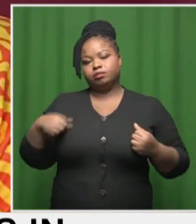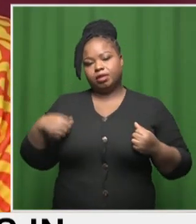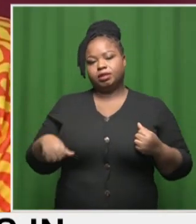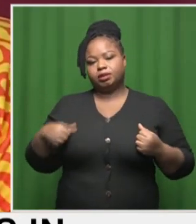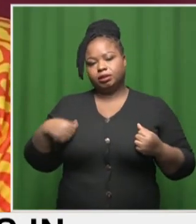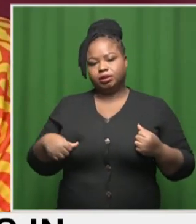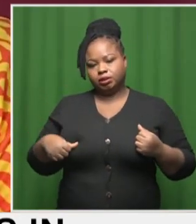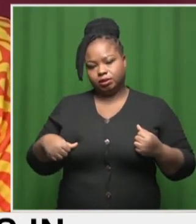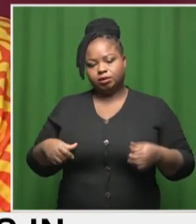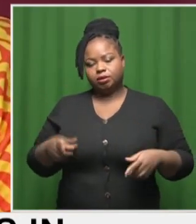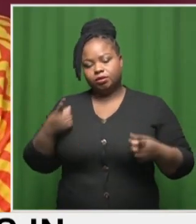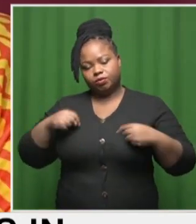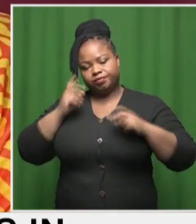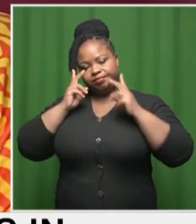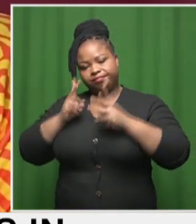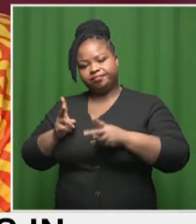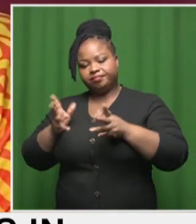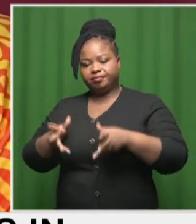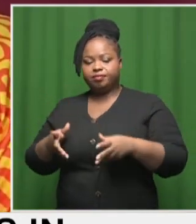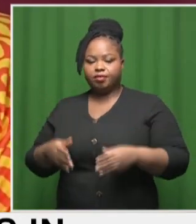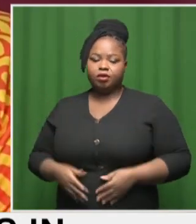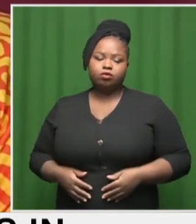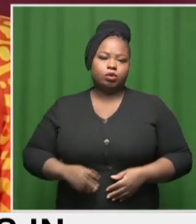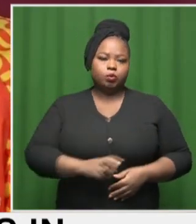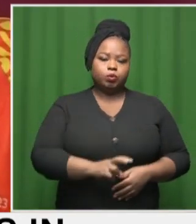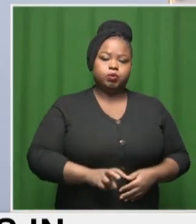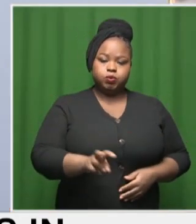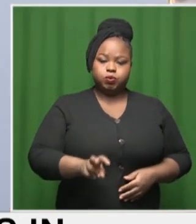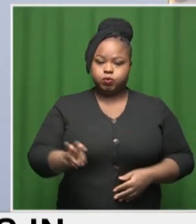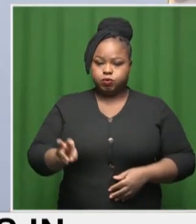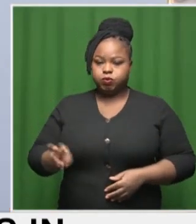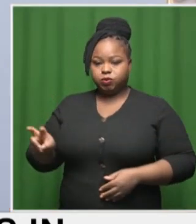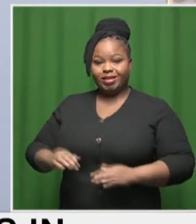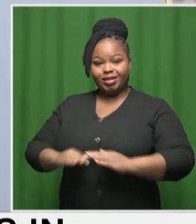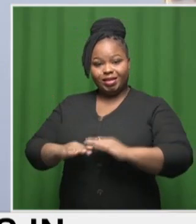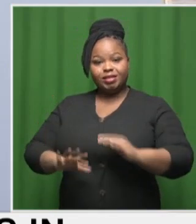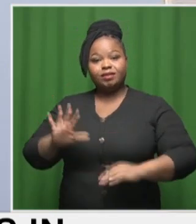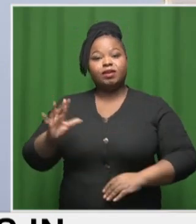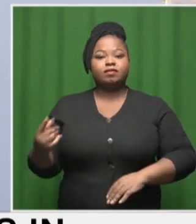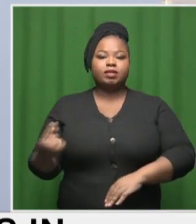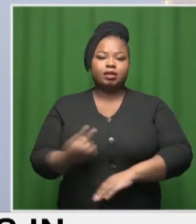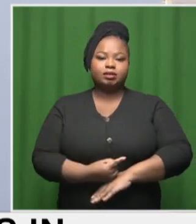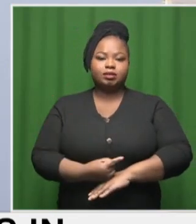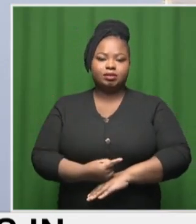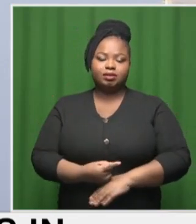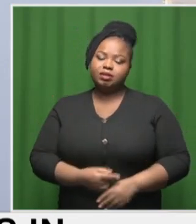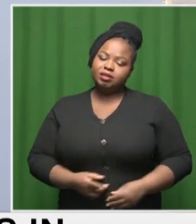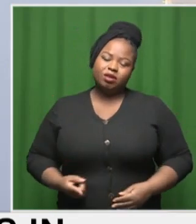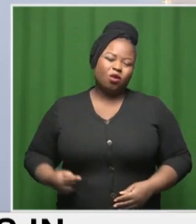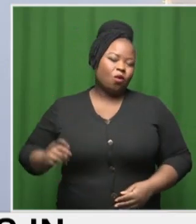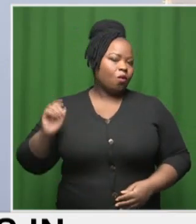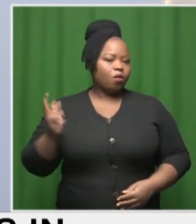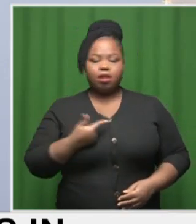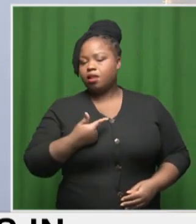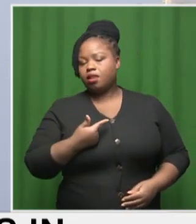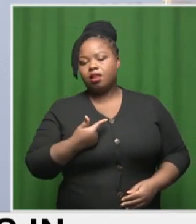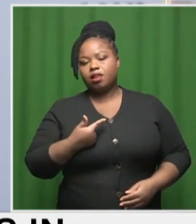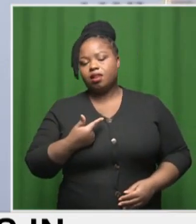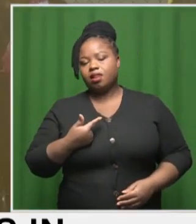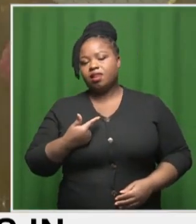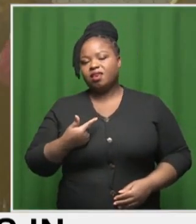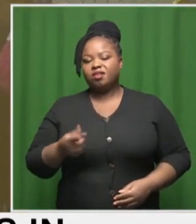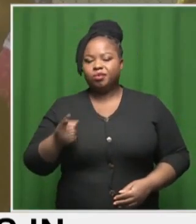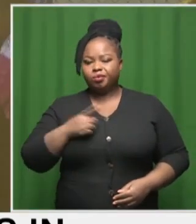metro that we're visiting as the province. We have crisscrossed it. Within those 5 days, we have managed to crisscross all of this because